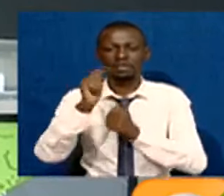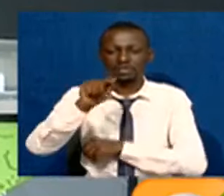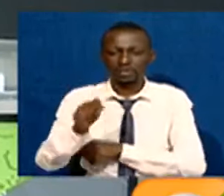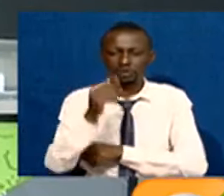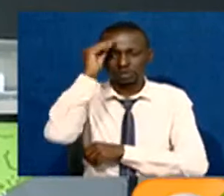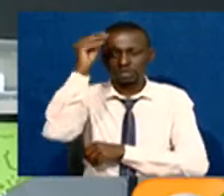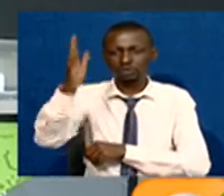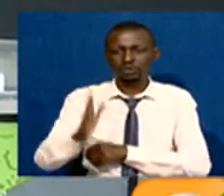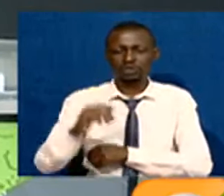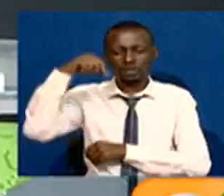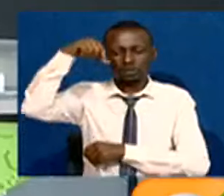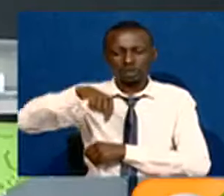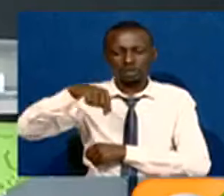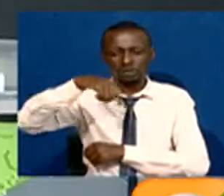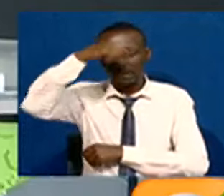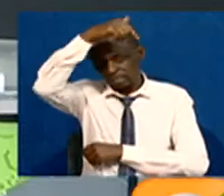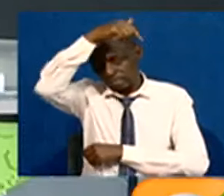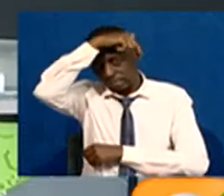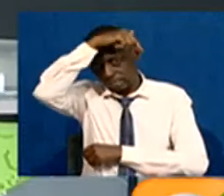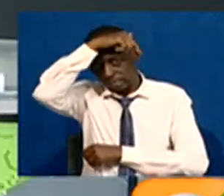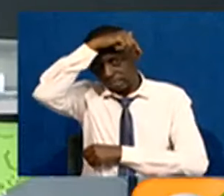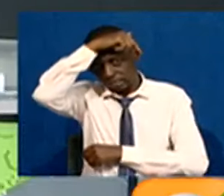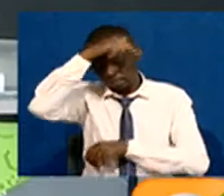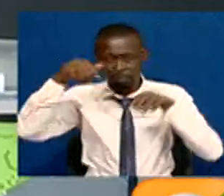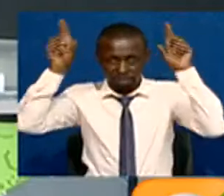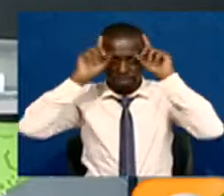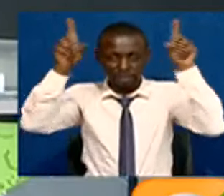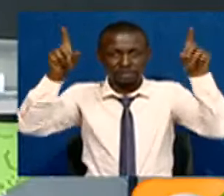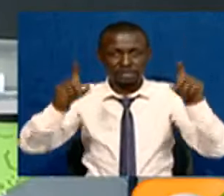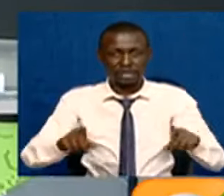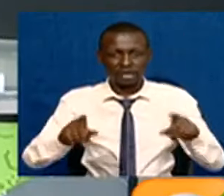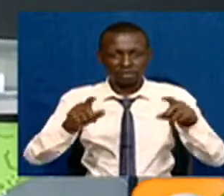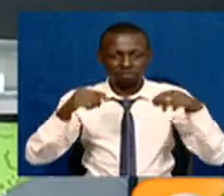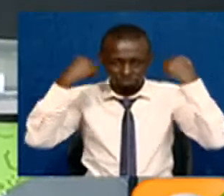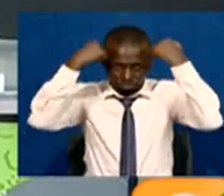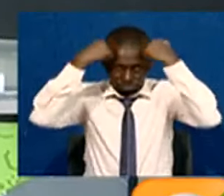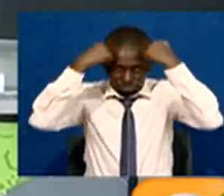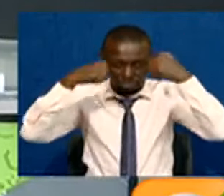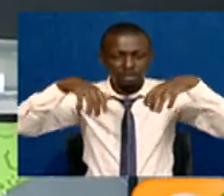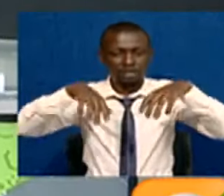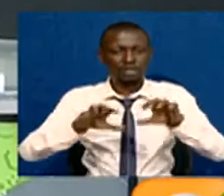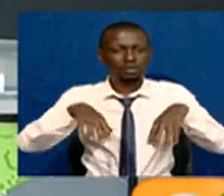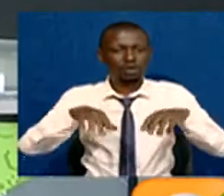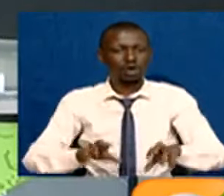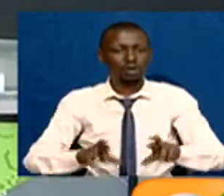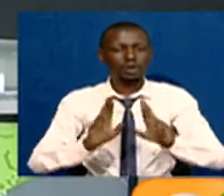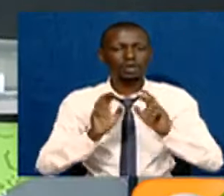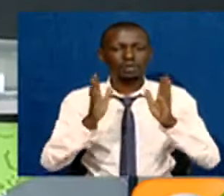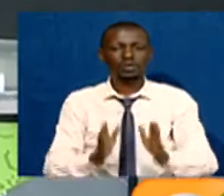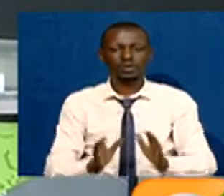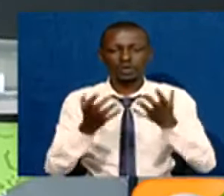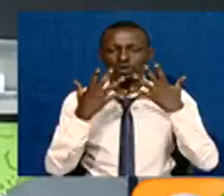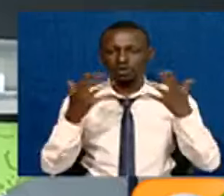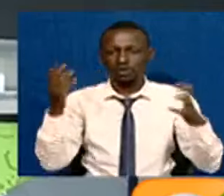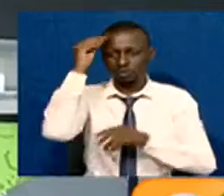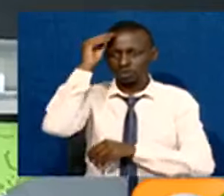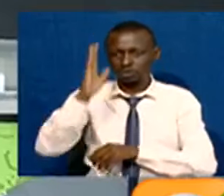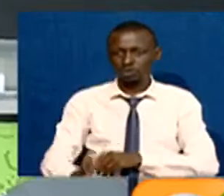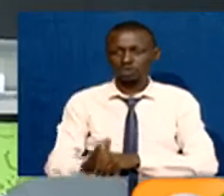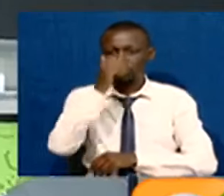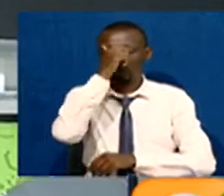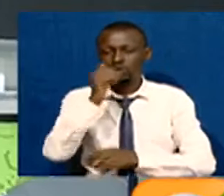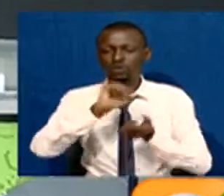who qualified for degree courses have opted to study diploma courses. Brenda Wanga now reports that students who wish to change